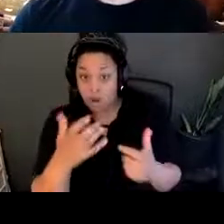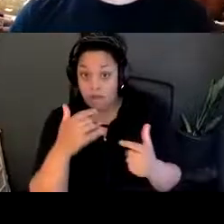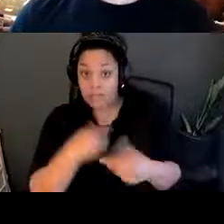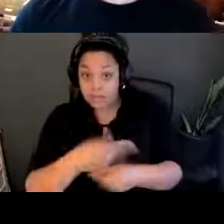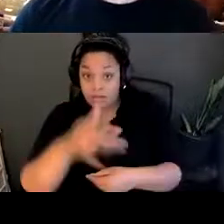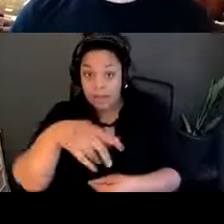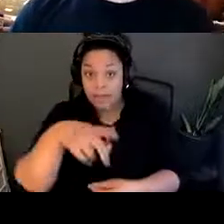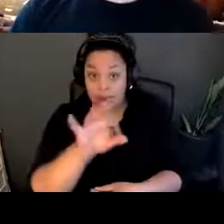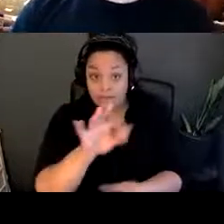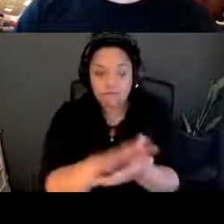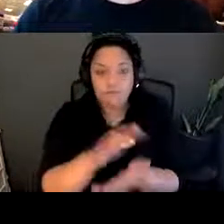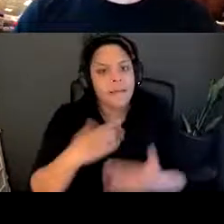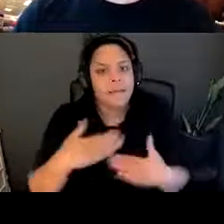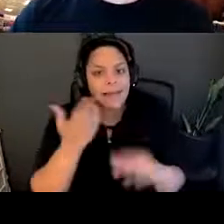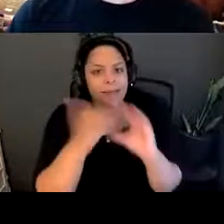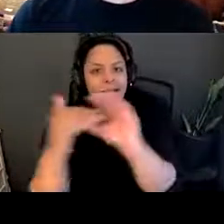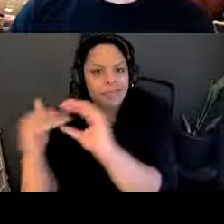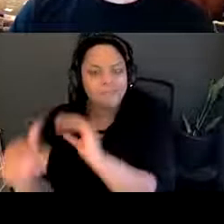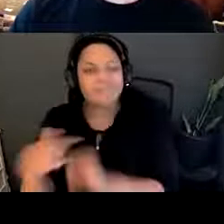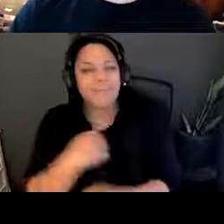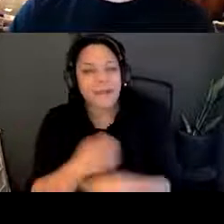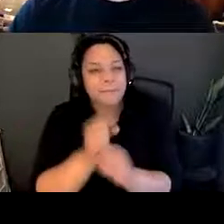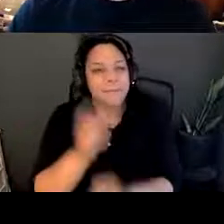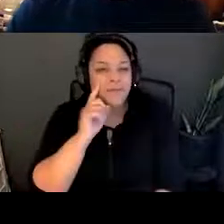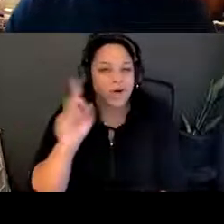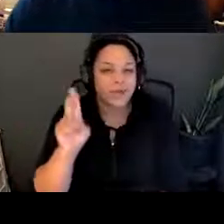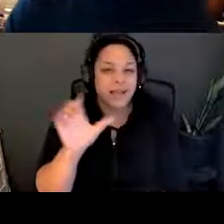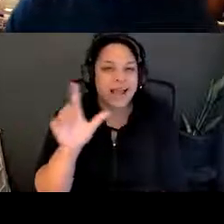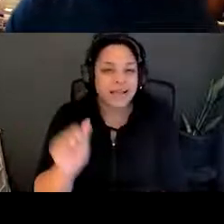to give it to you and email it to you. It's something I created for UCLA.